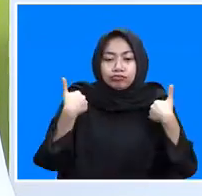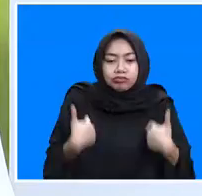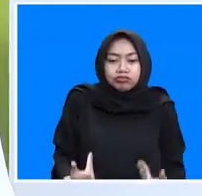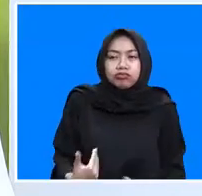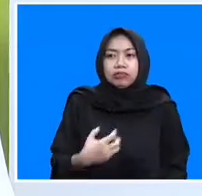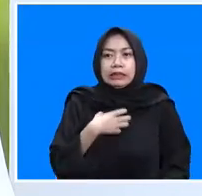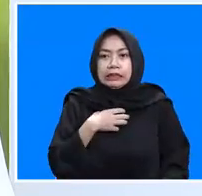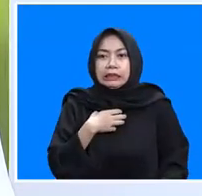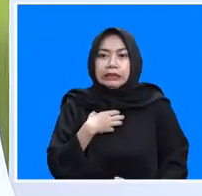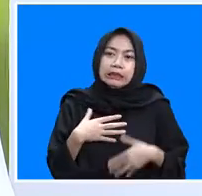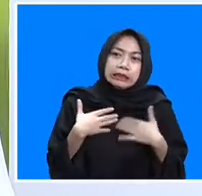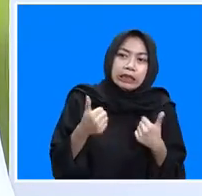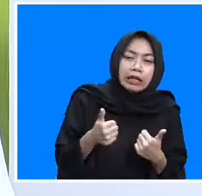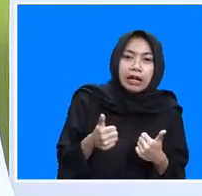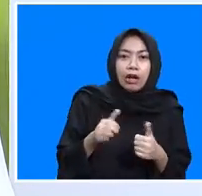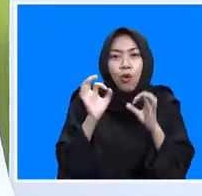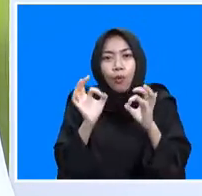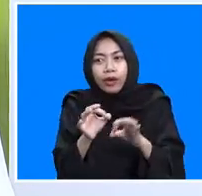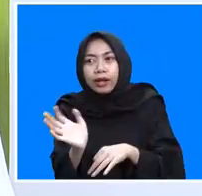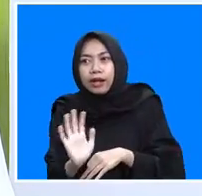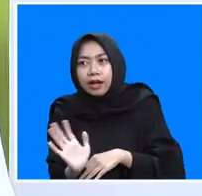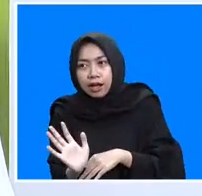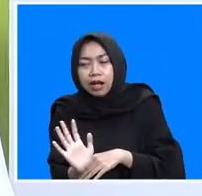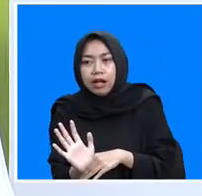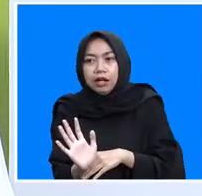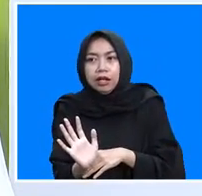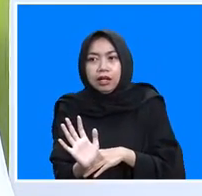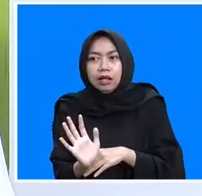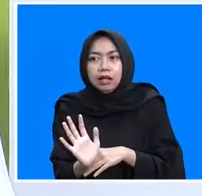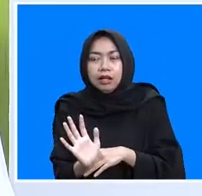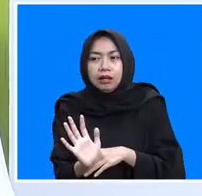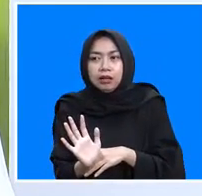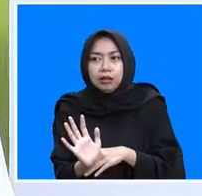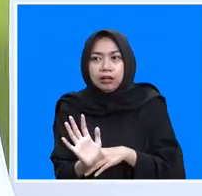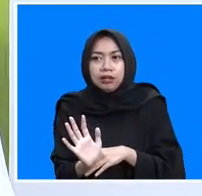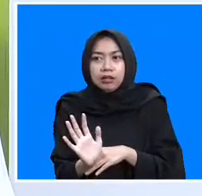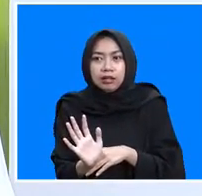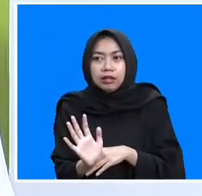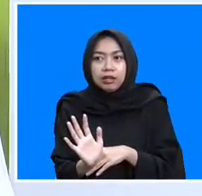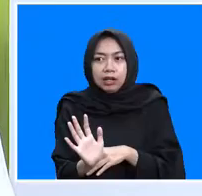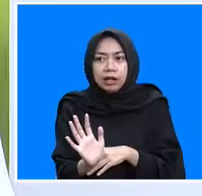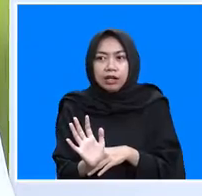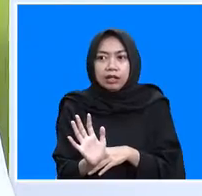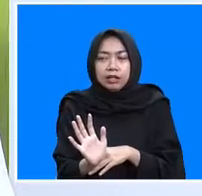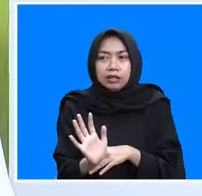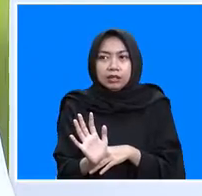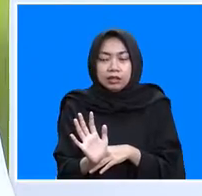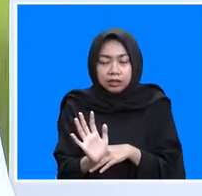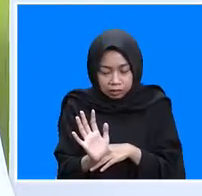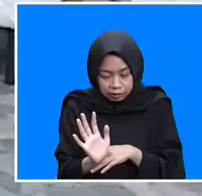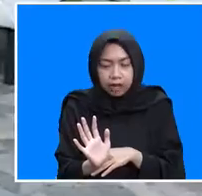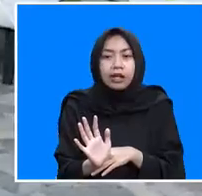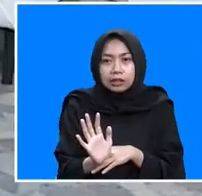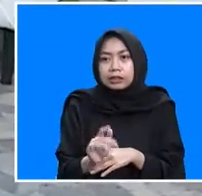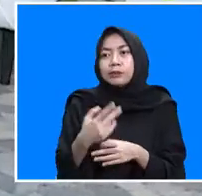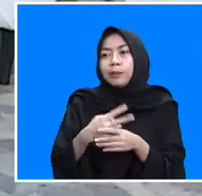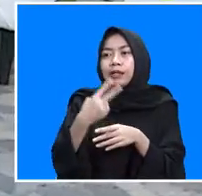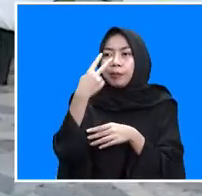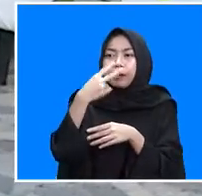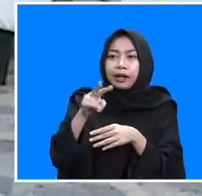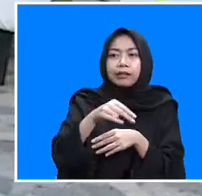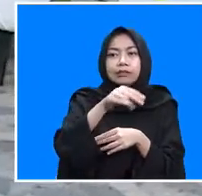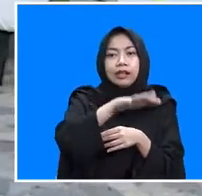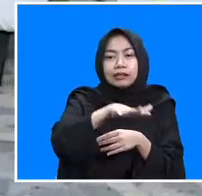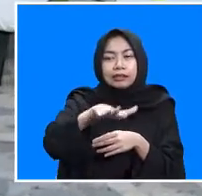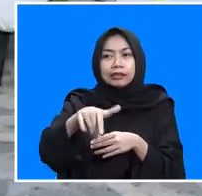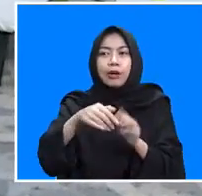know, in their education piece. So the policies were health-focused, but also providing resources for teachers to do